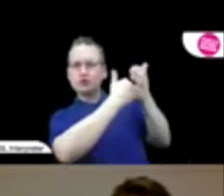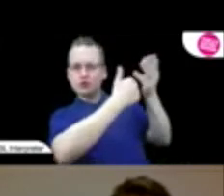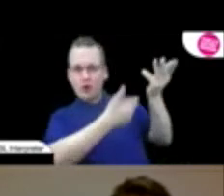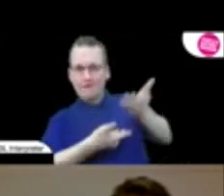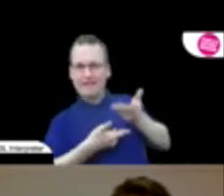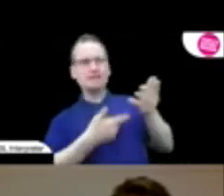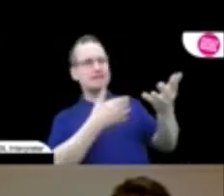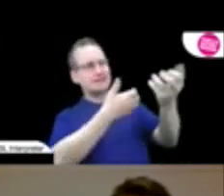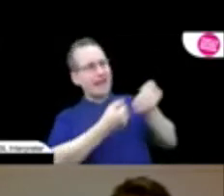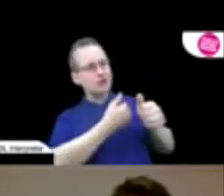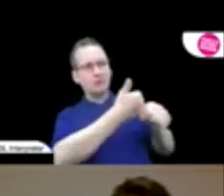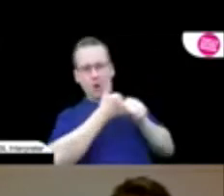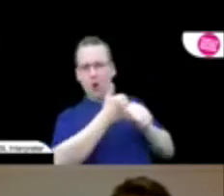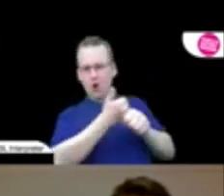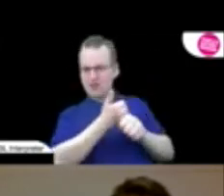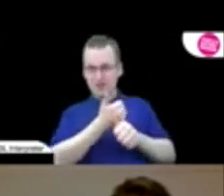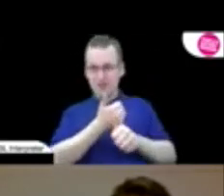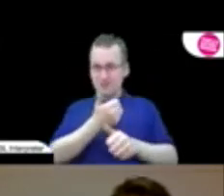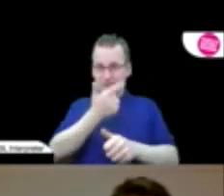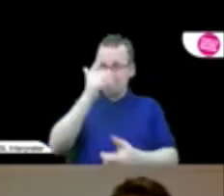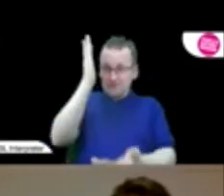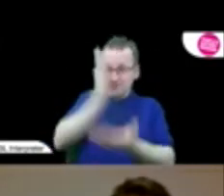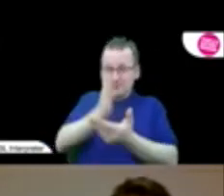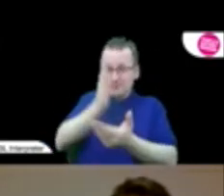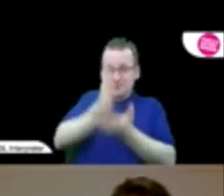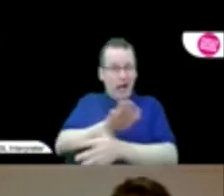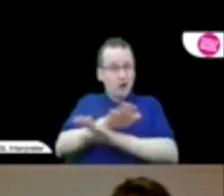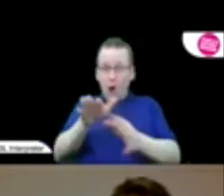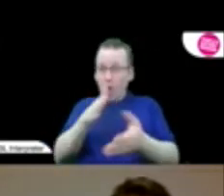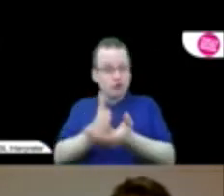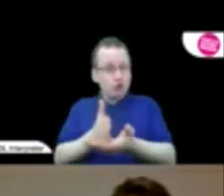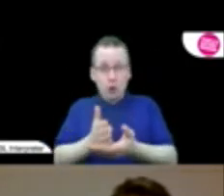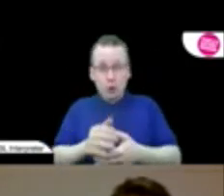untrue. Which is so, so, so untrue. So